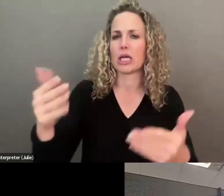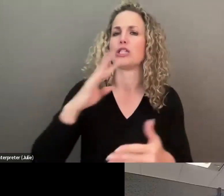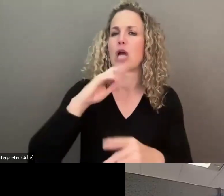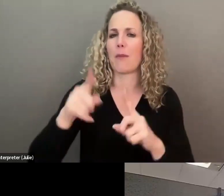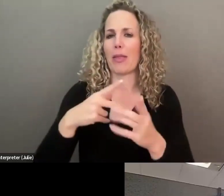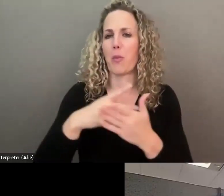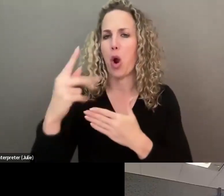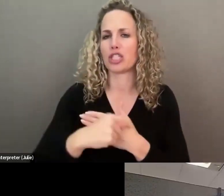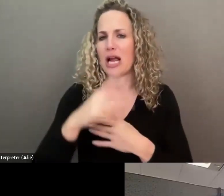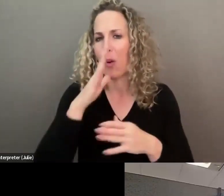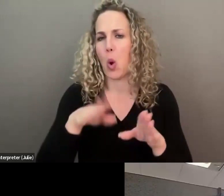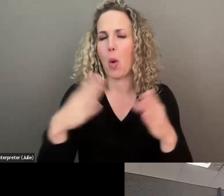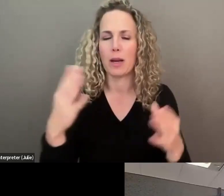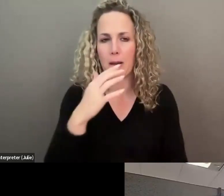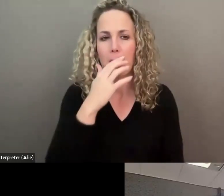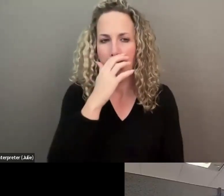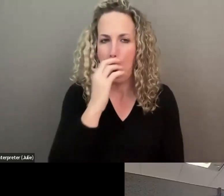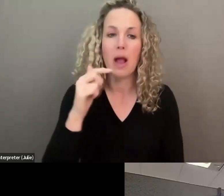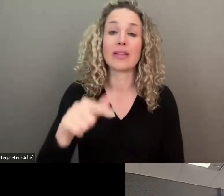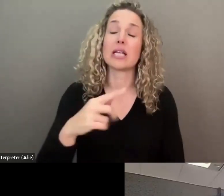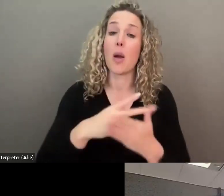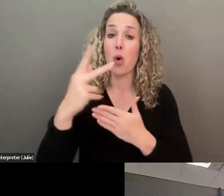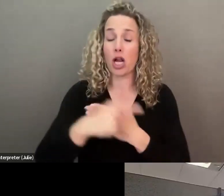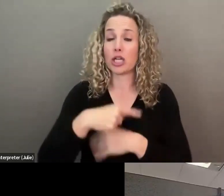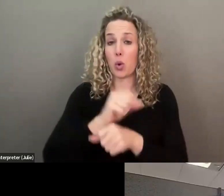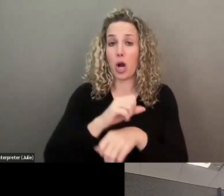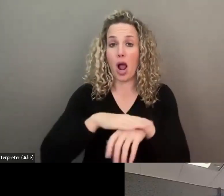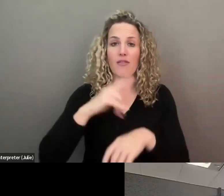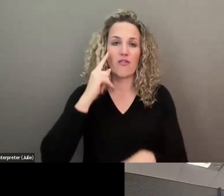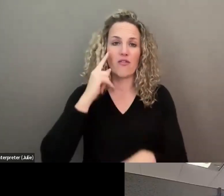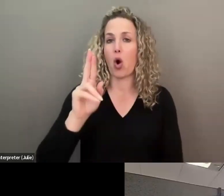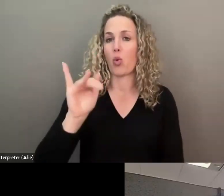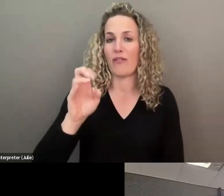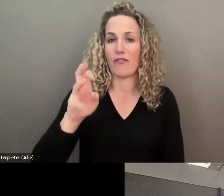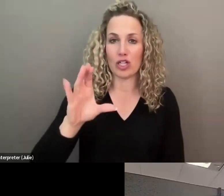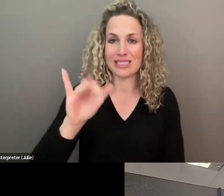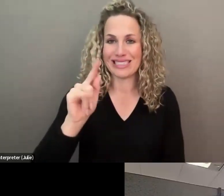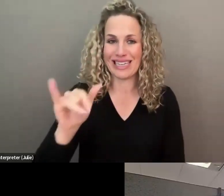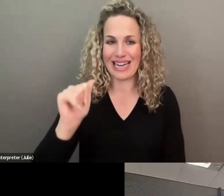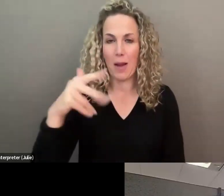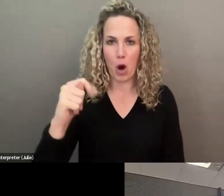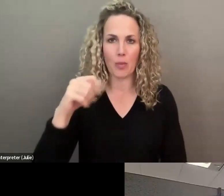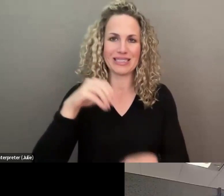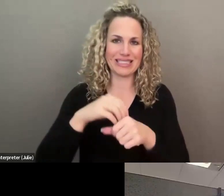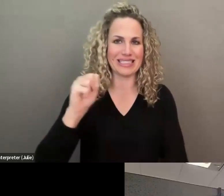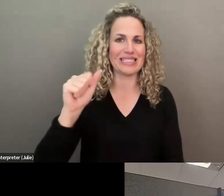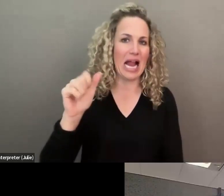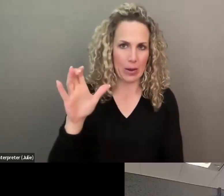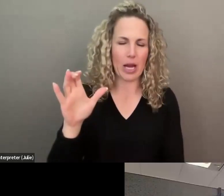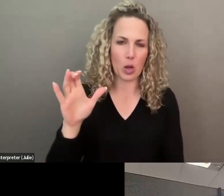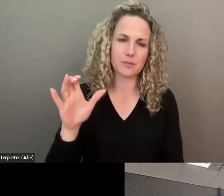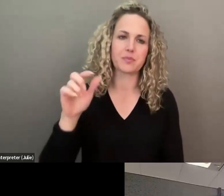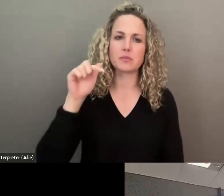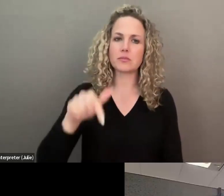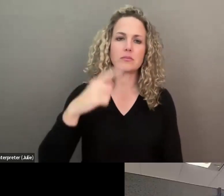project. All right, so this is our project that we are working on for River City Apartments in Sacramento. And this is